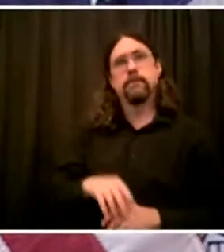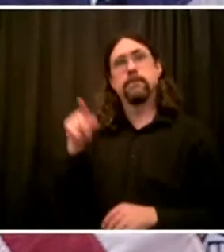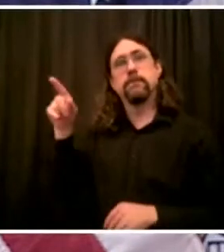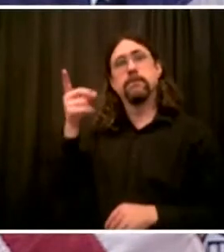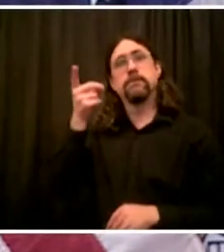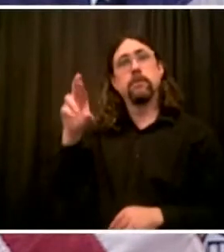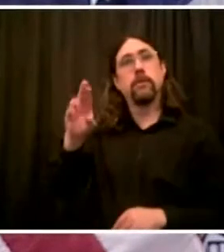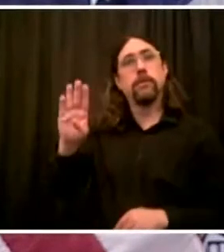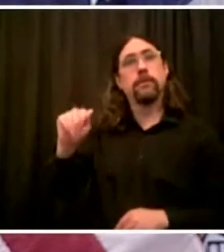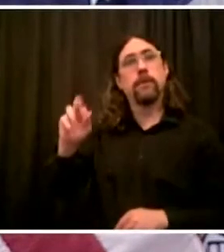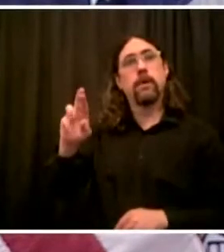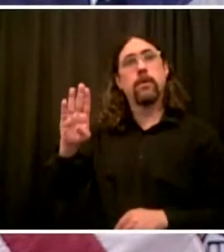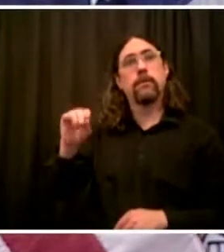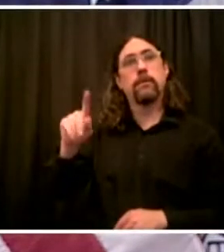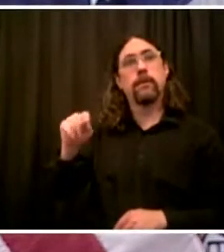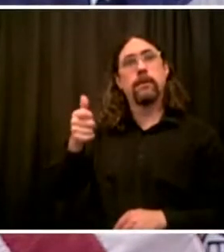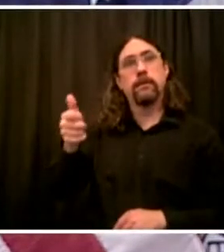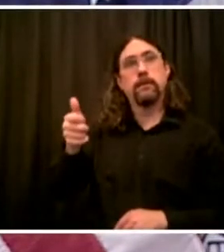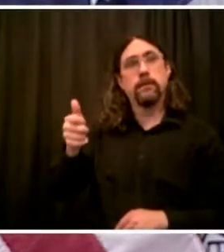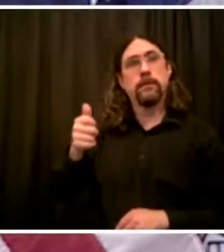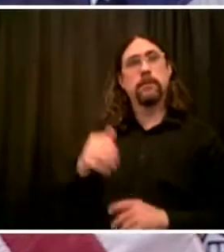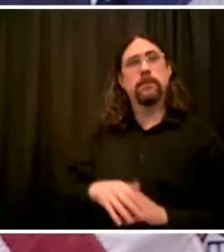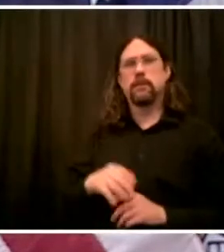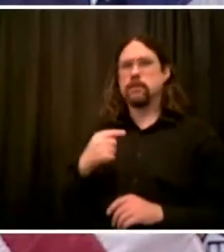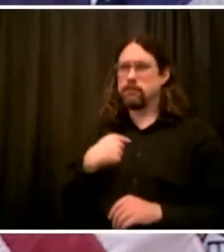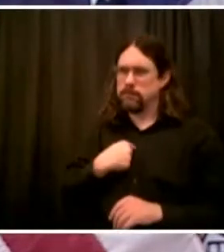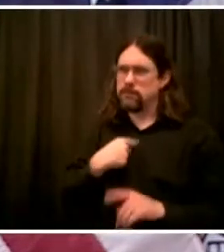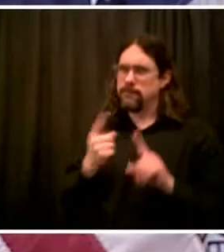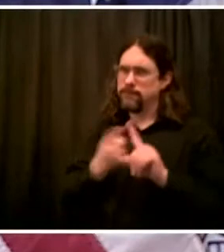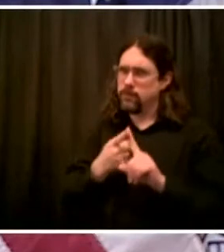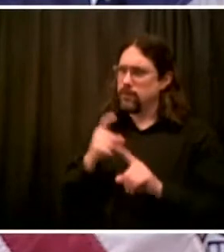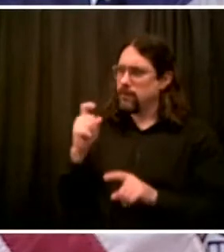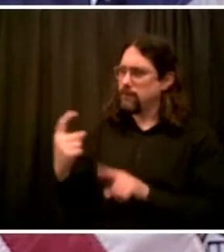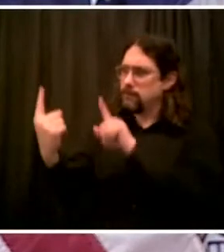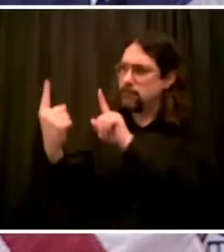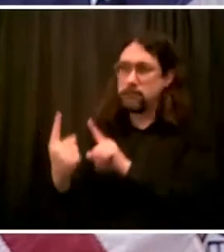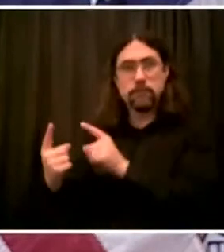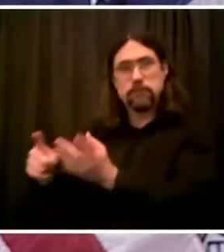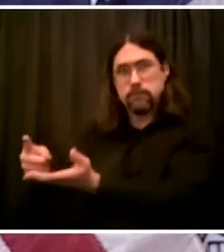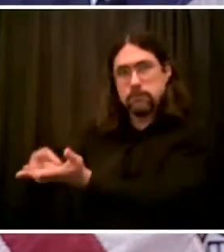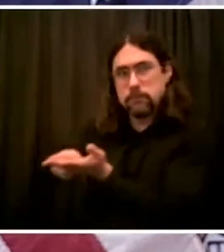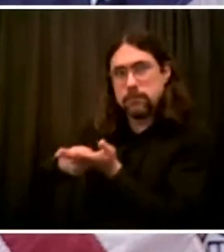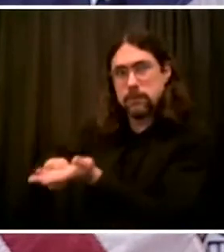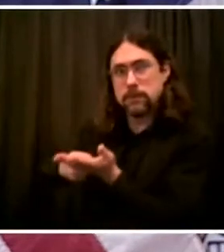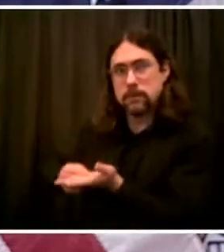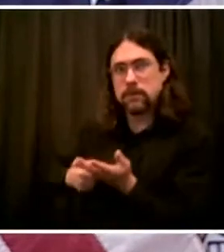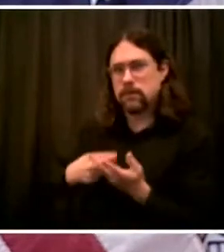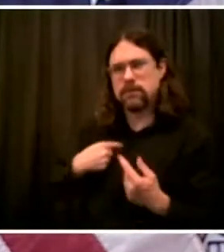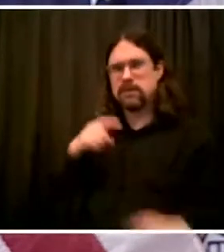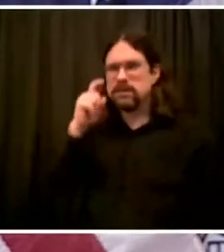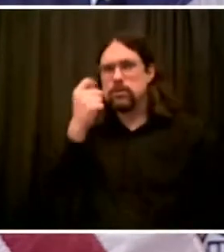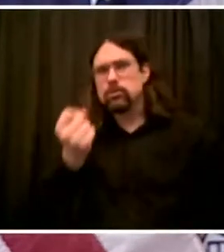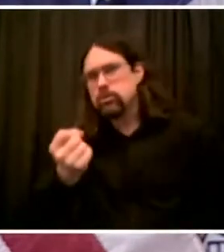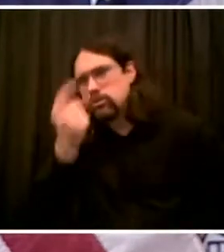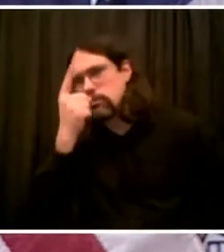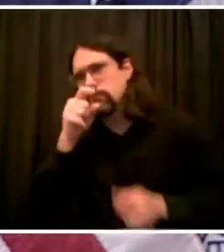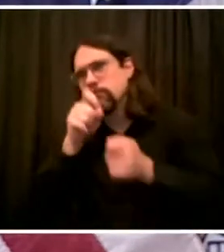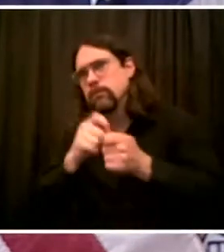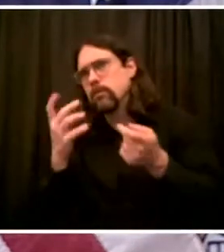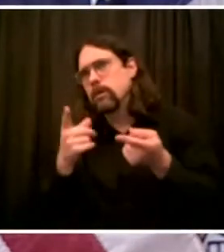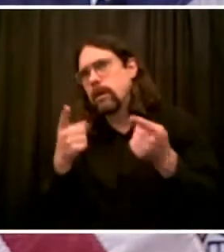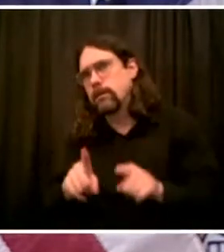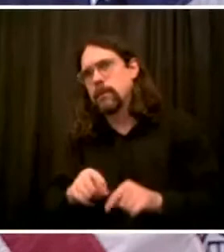conversation to understand this latest situation. It obviously raises real concerns to me, but I want to hear everyone involved before